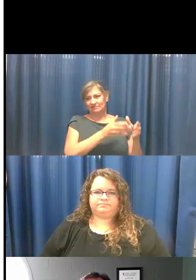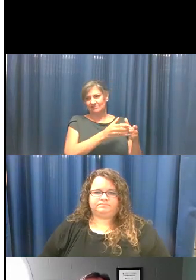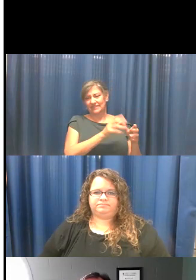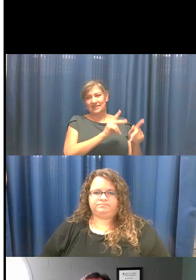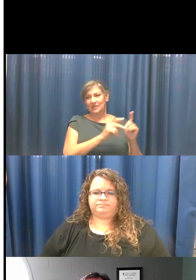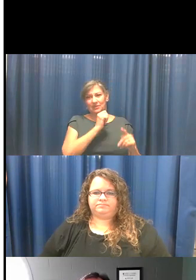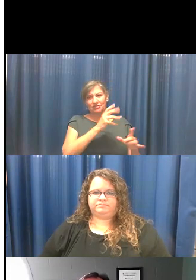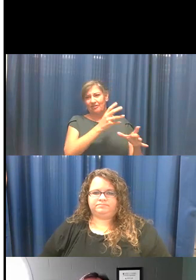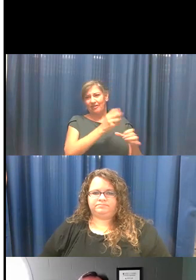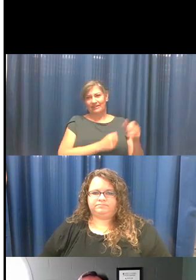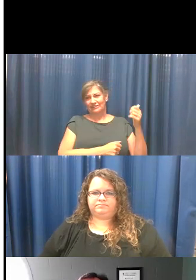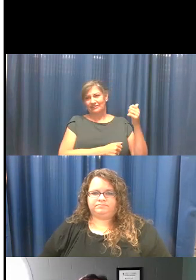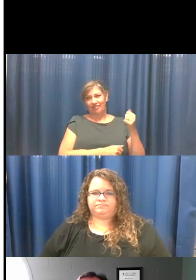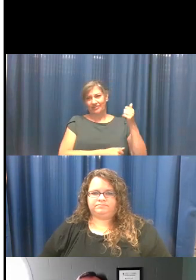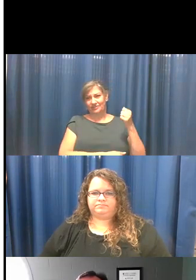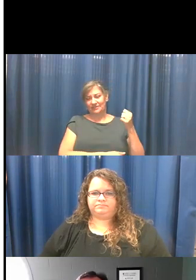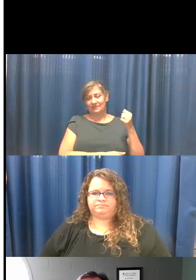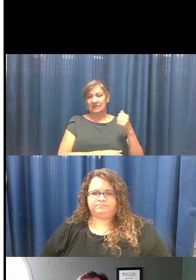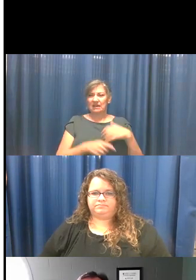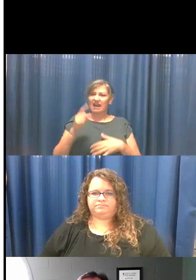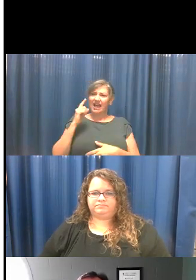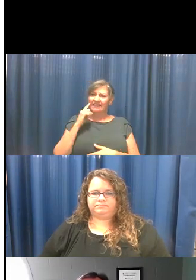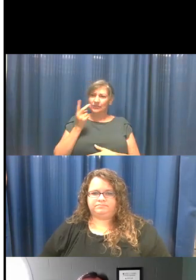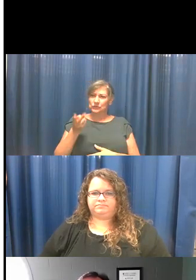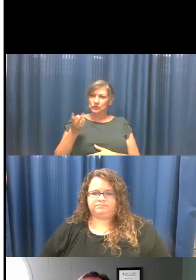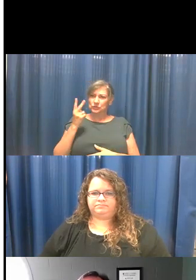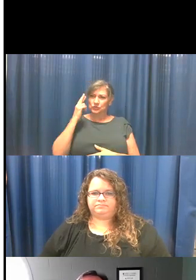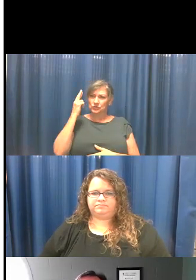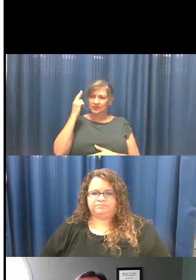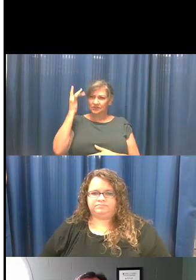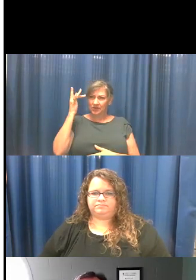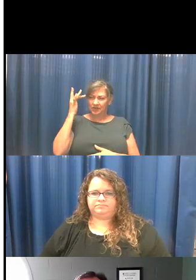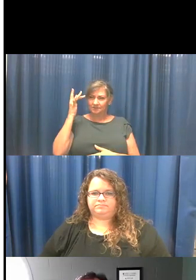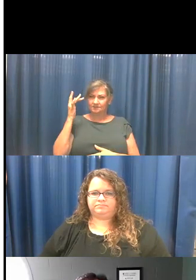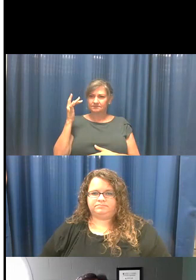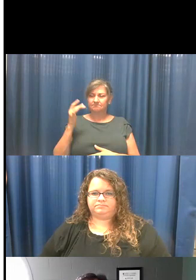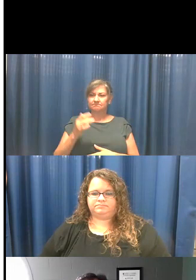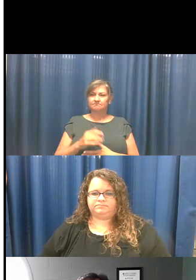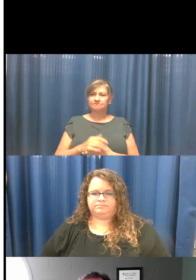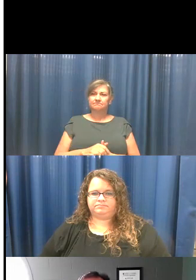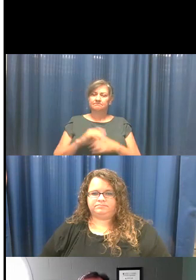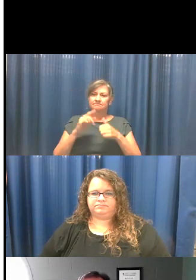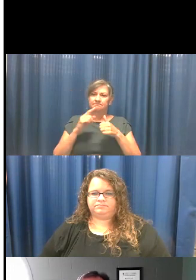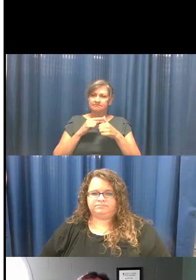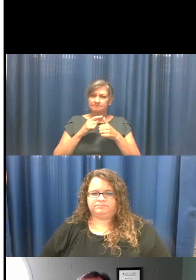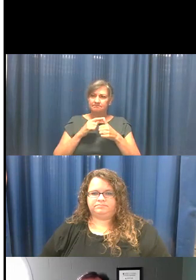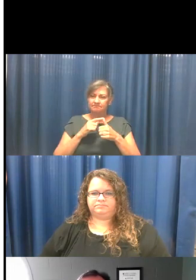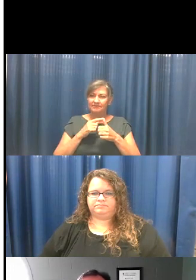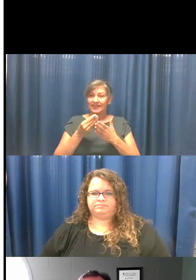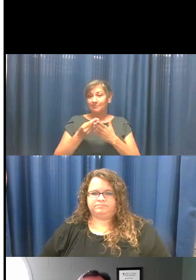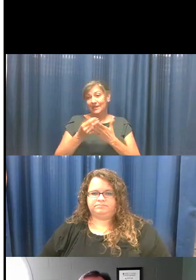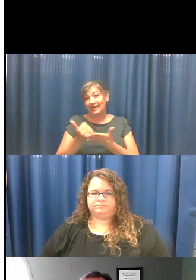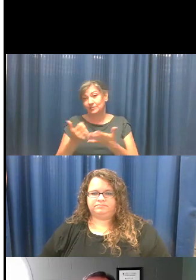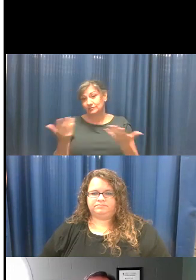not receiving scholarships. And I think it's twofold impact that the foundation has. One, of course, the money